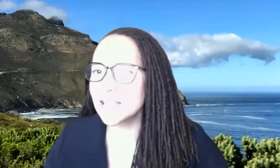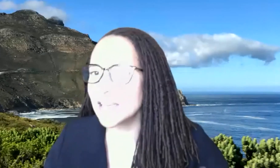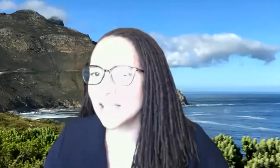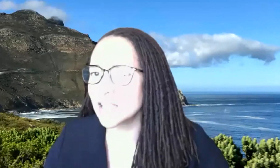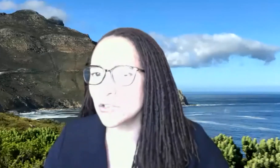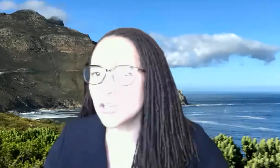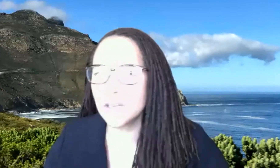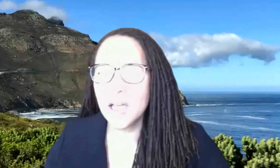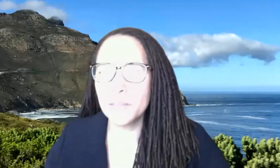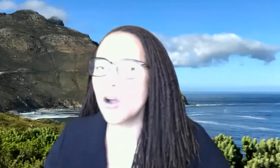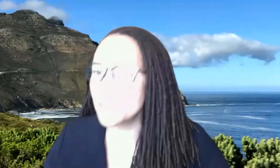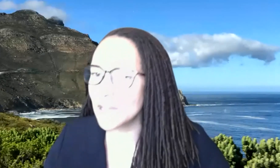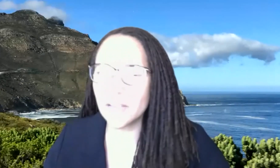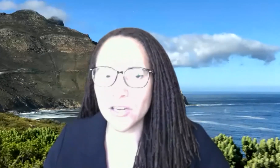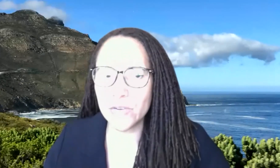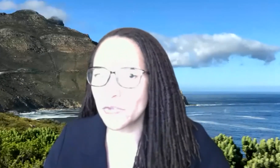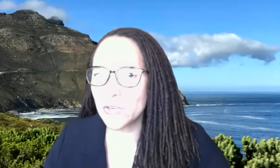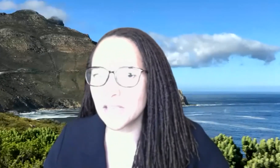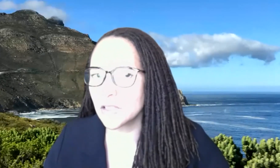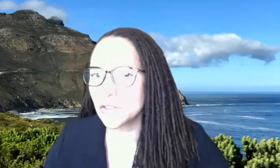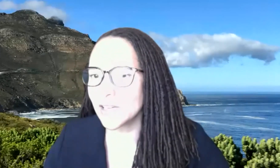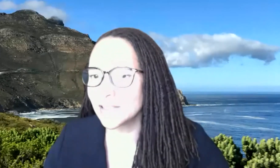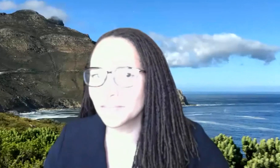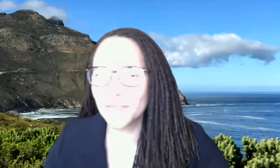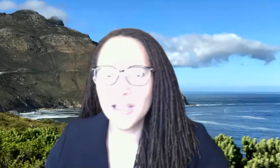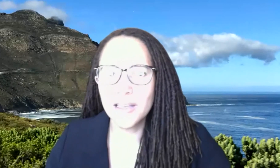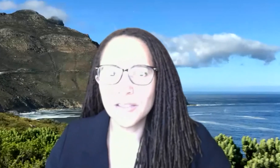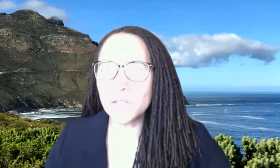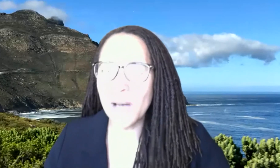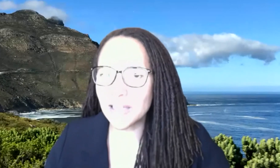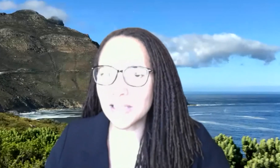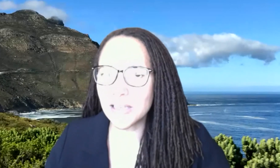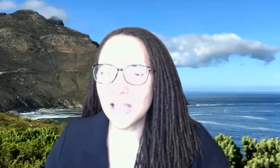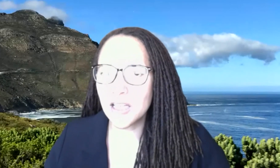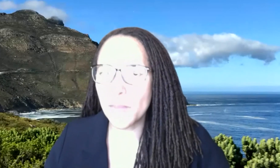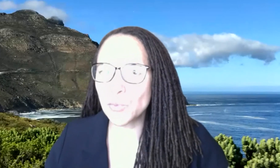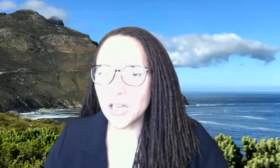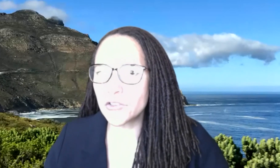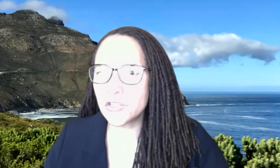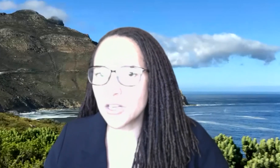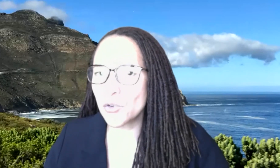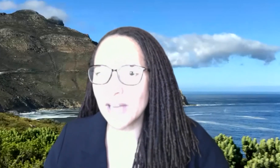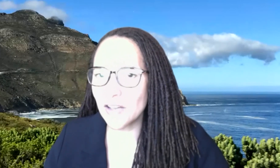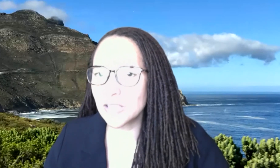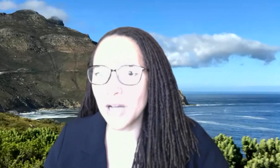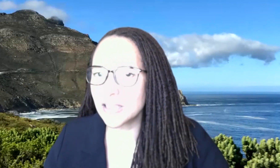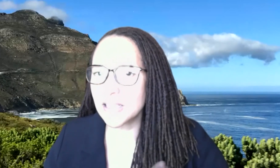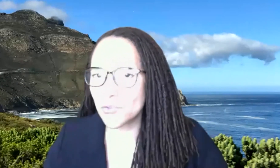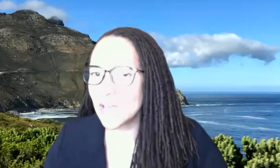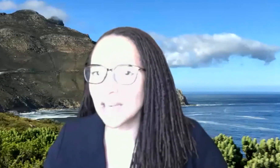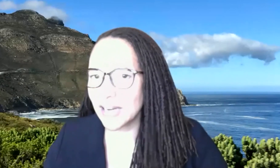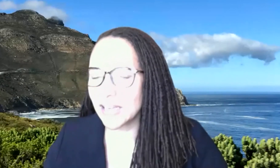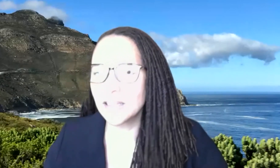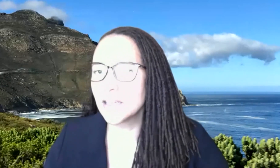policy and its execution barred Black veterans from receiving those funds. Those policies, coupled with other discriminatory housing policies